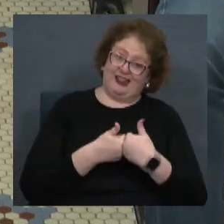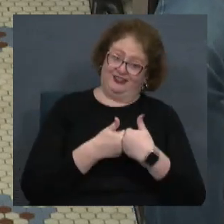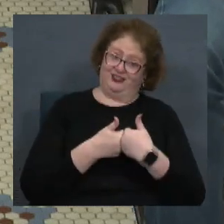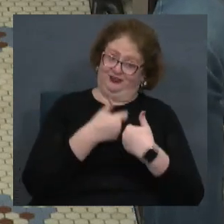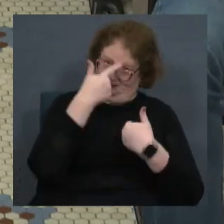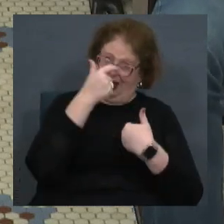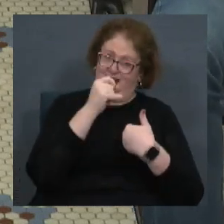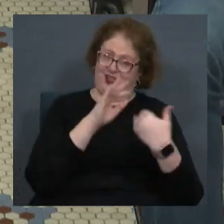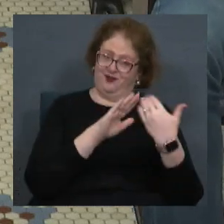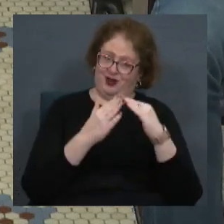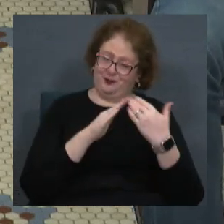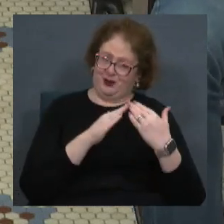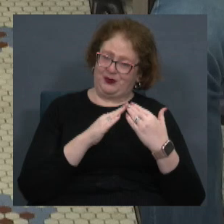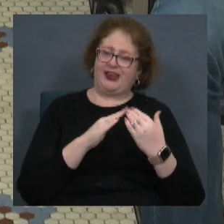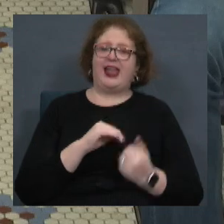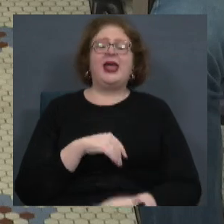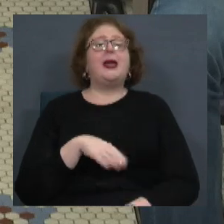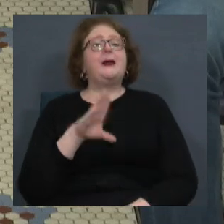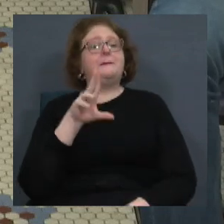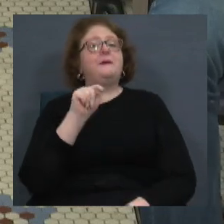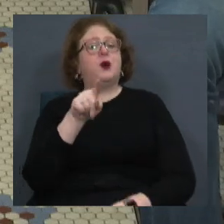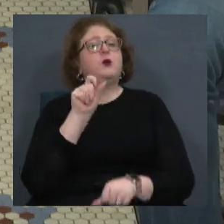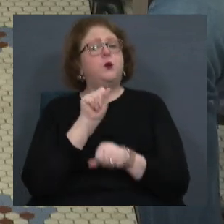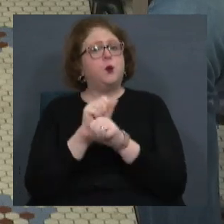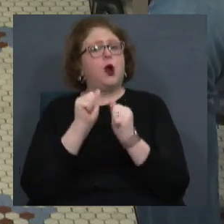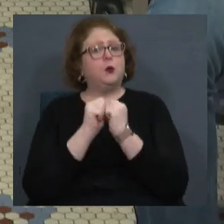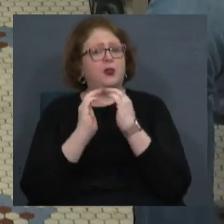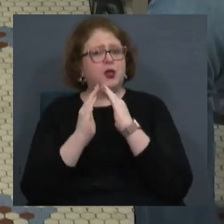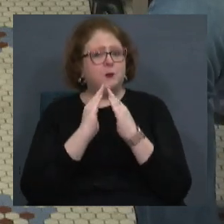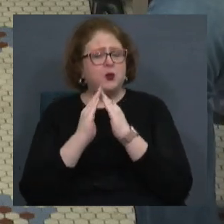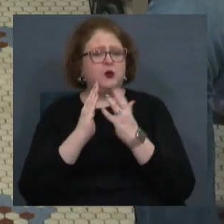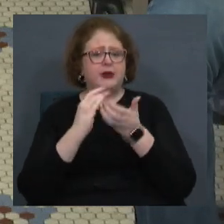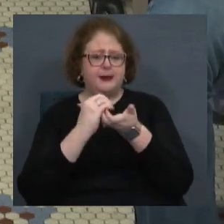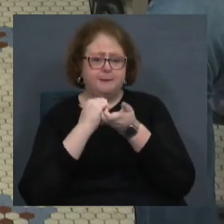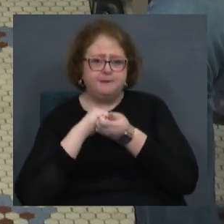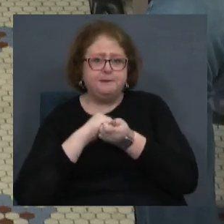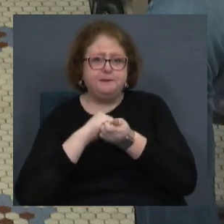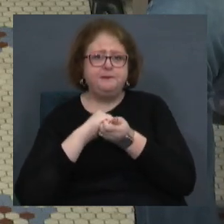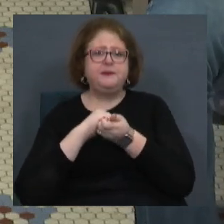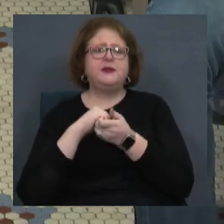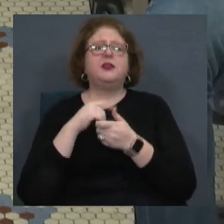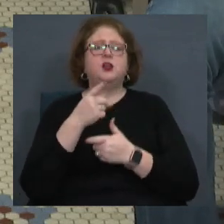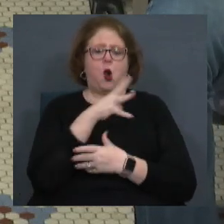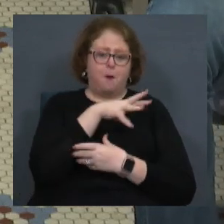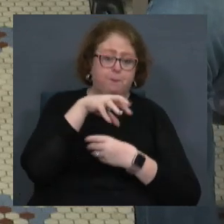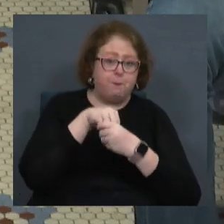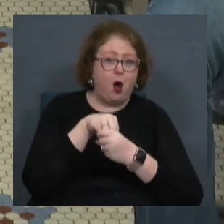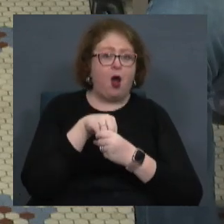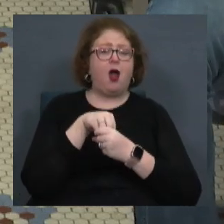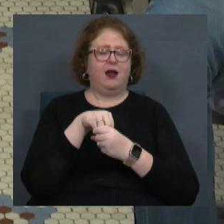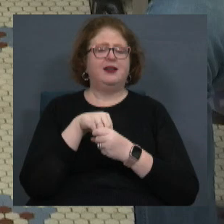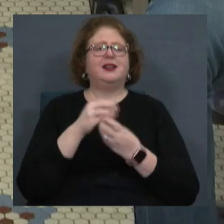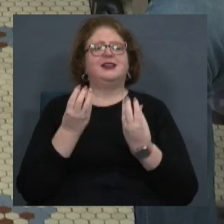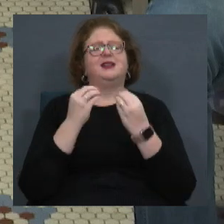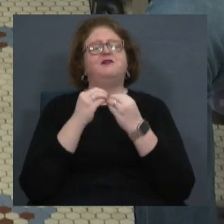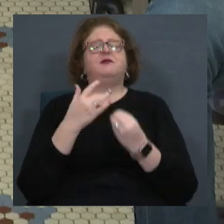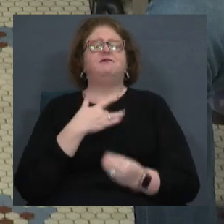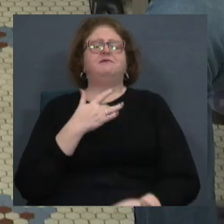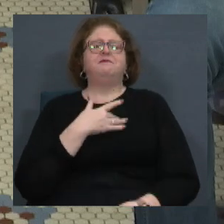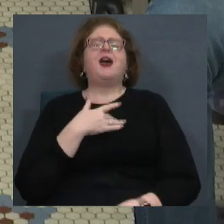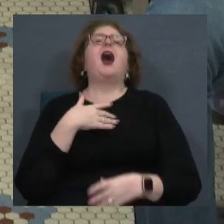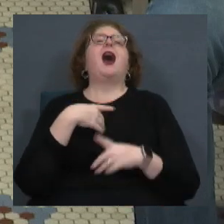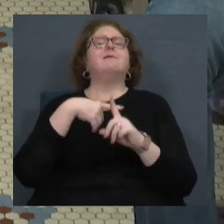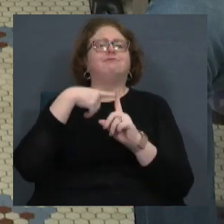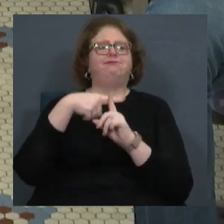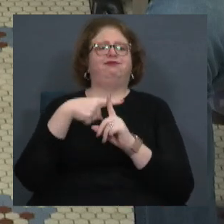So when you're working with a community and able to be part of that community, it's a lot more rewarding. It's a lot more exciting. It has nothing to do with the